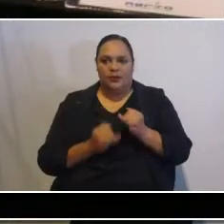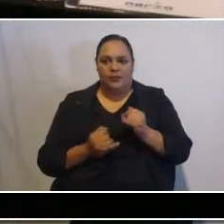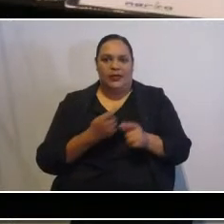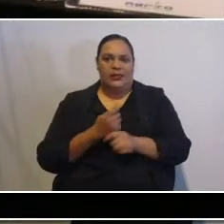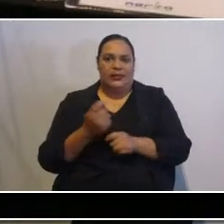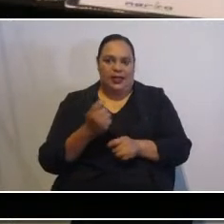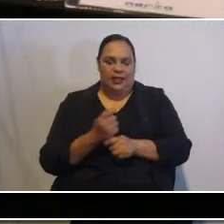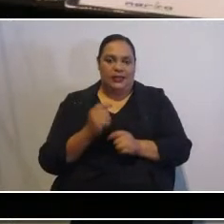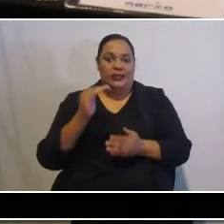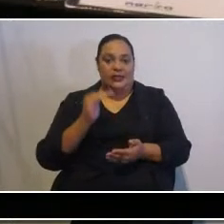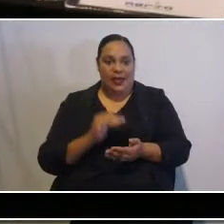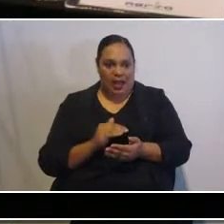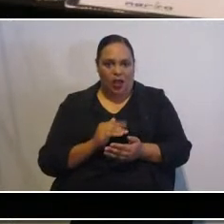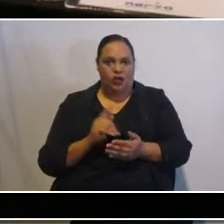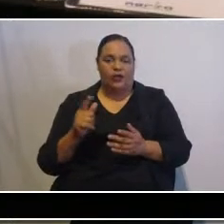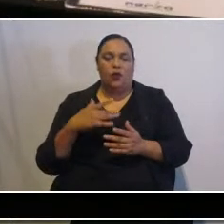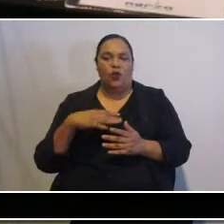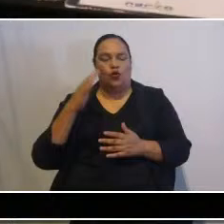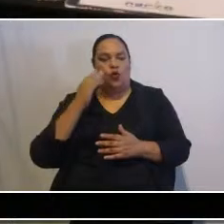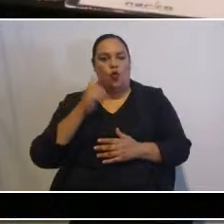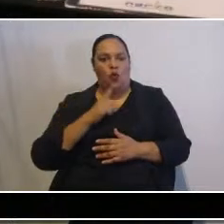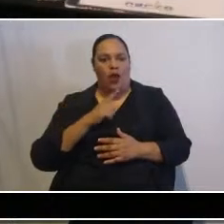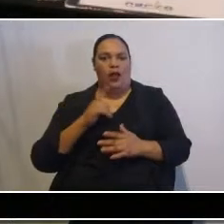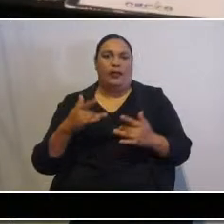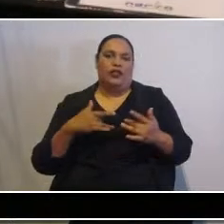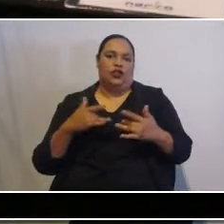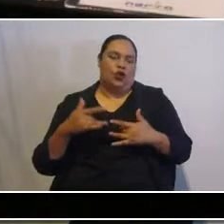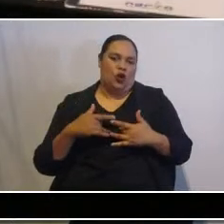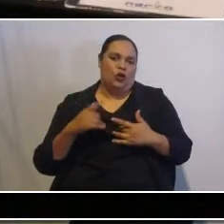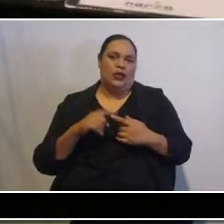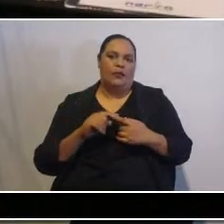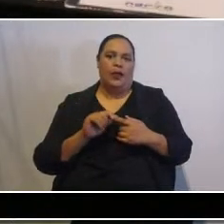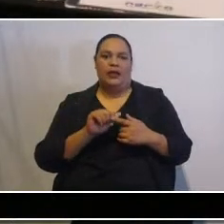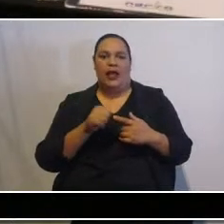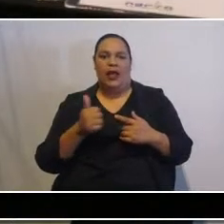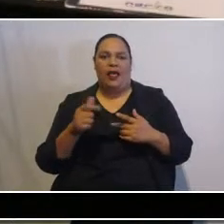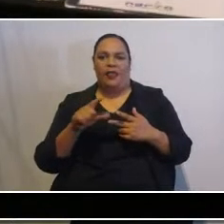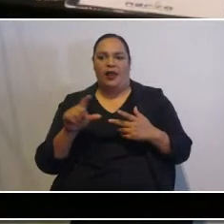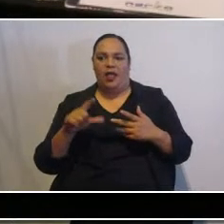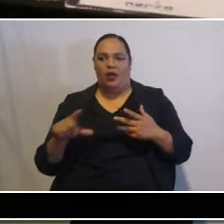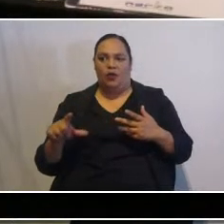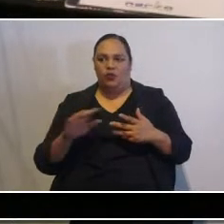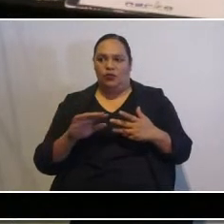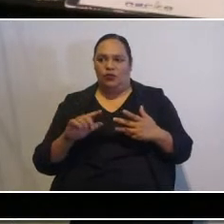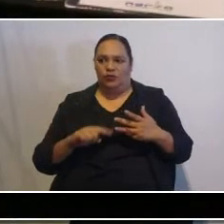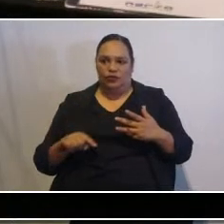So that's the concern, and talking about other language here, and then also